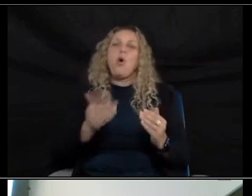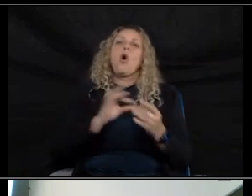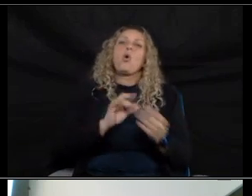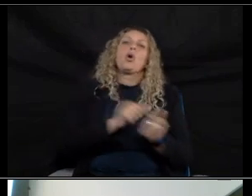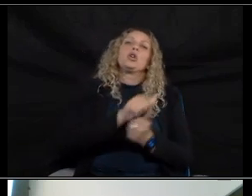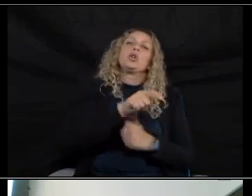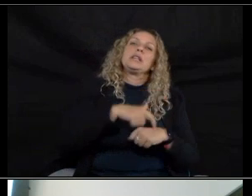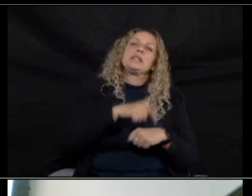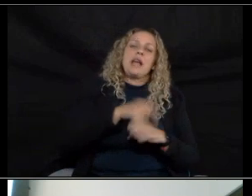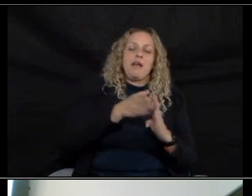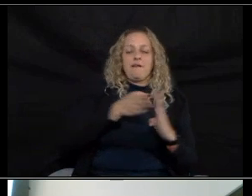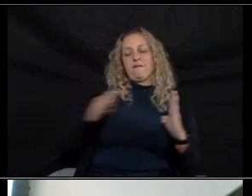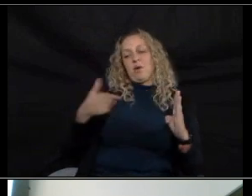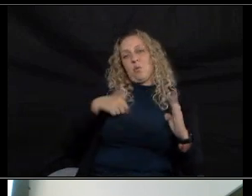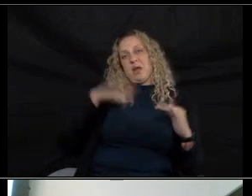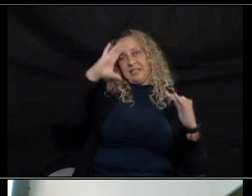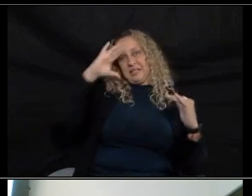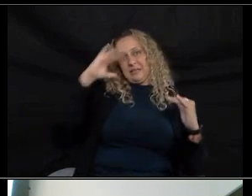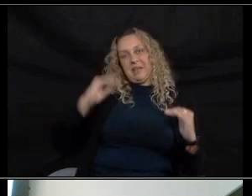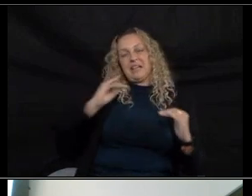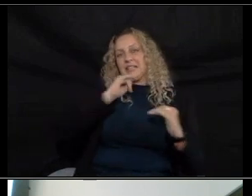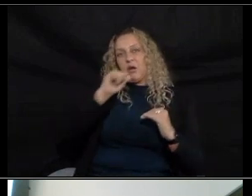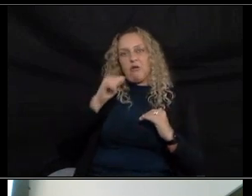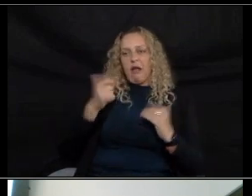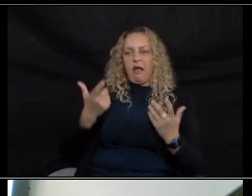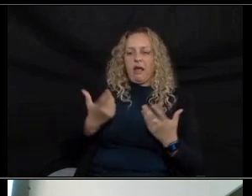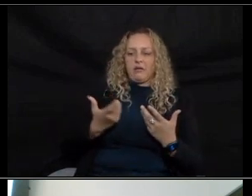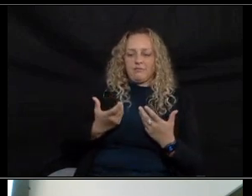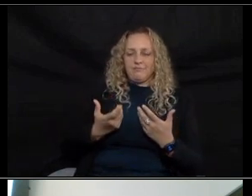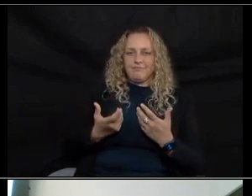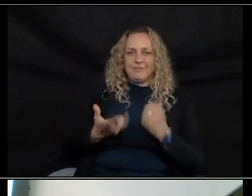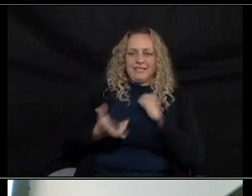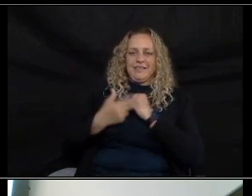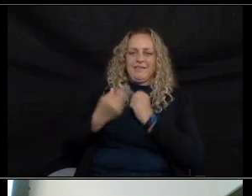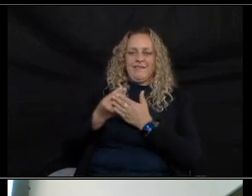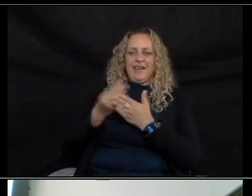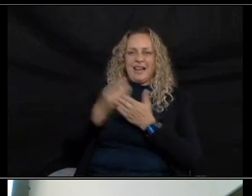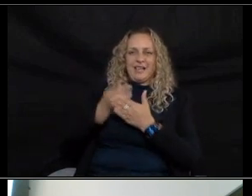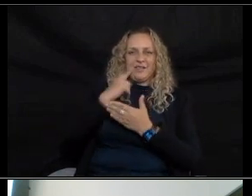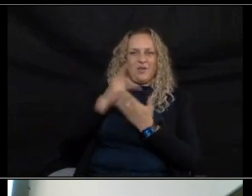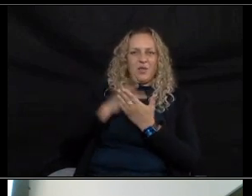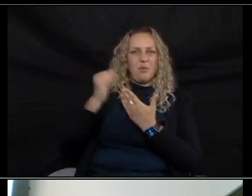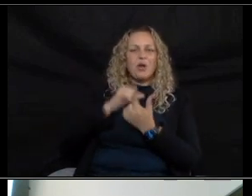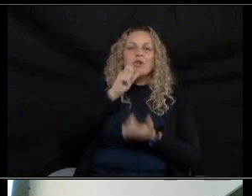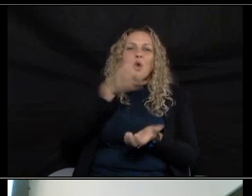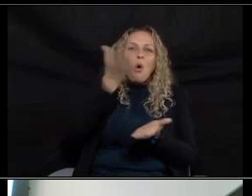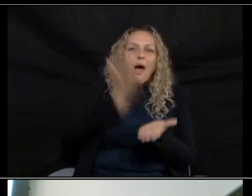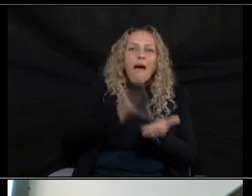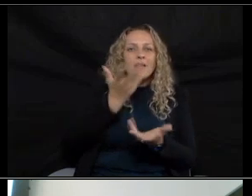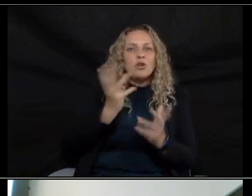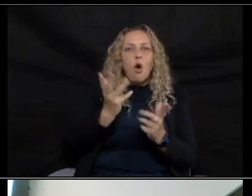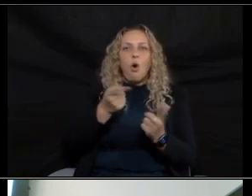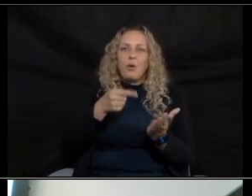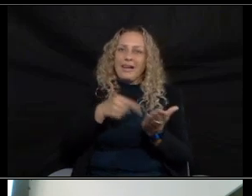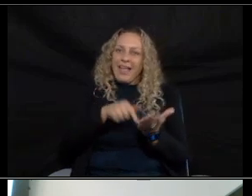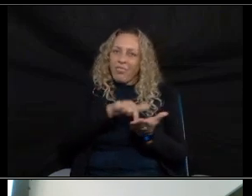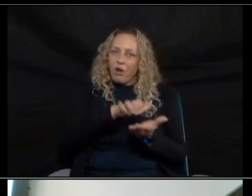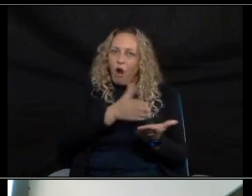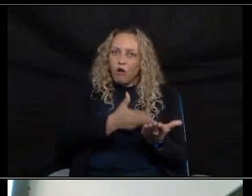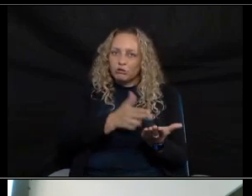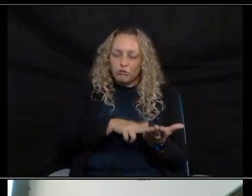to a time frame that we had expected or not securing finances to do the project, there's no evidence that what's already in the